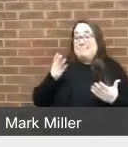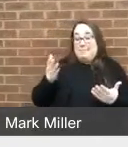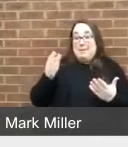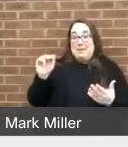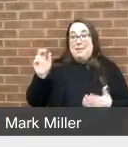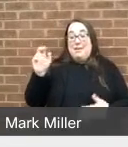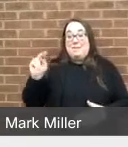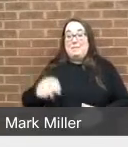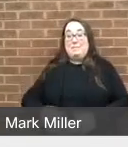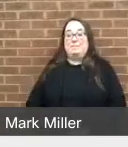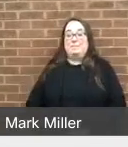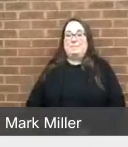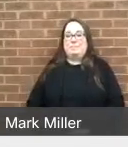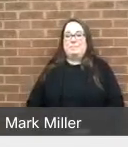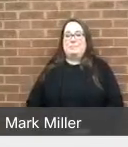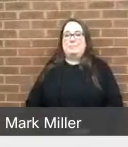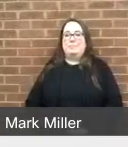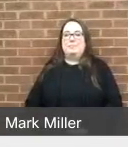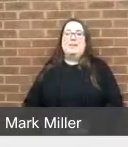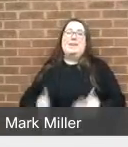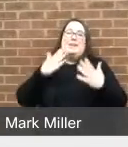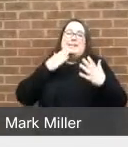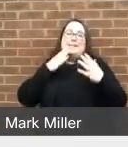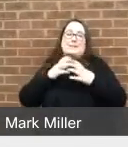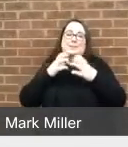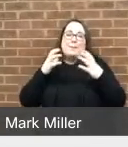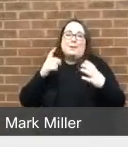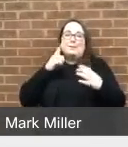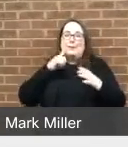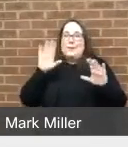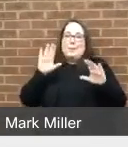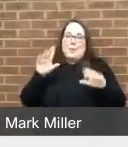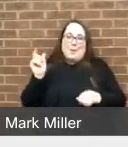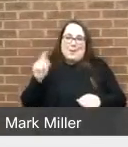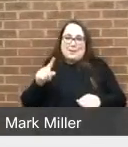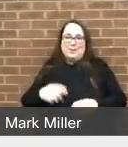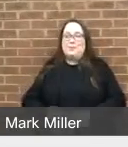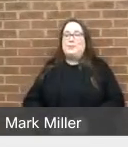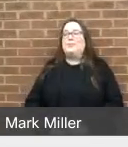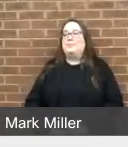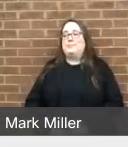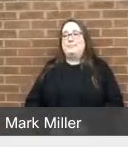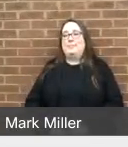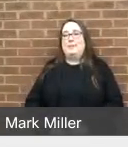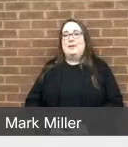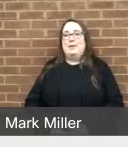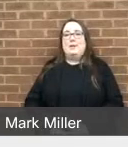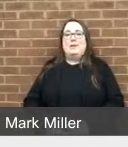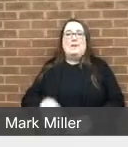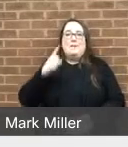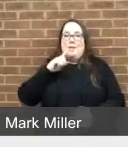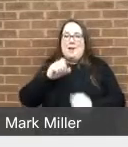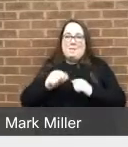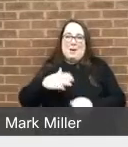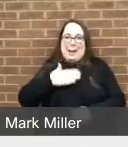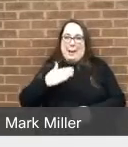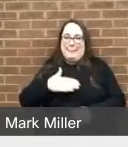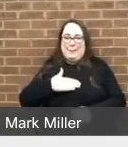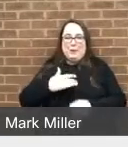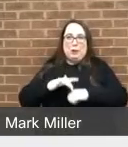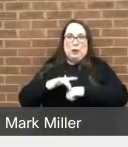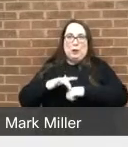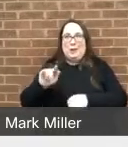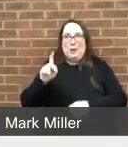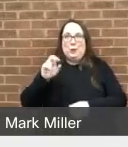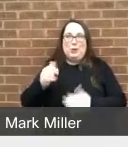Executive. Thank you so much for the great question, and everyone, happy early Lunar New Year. We're excited